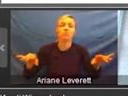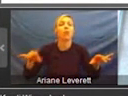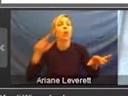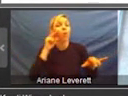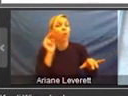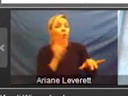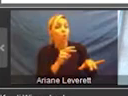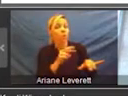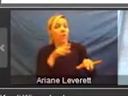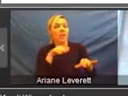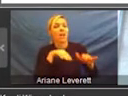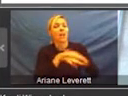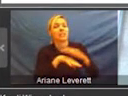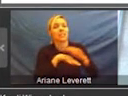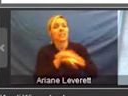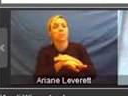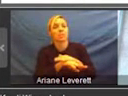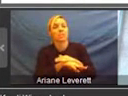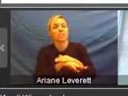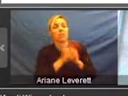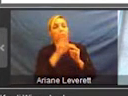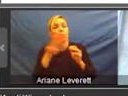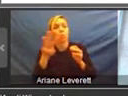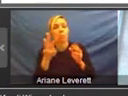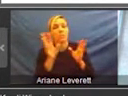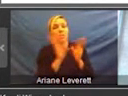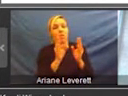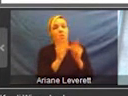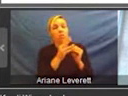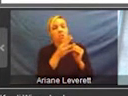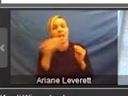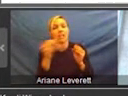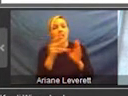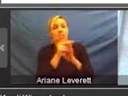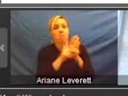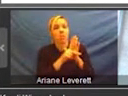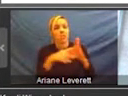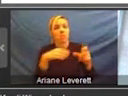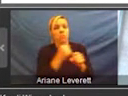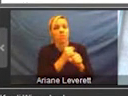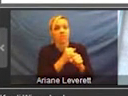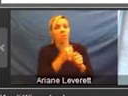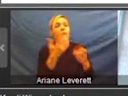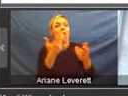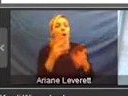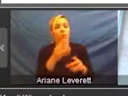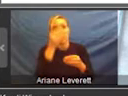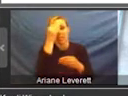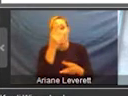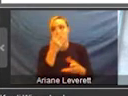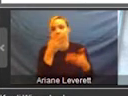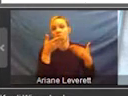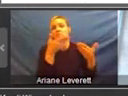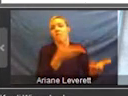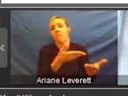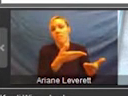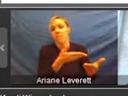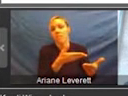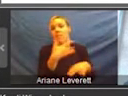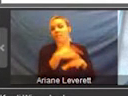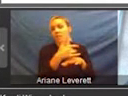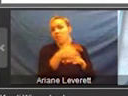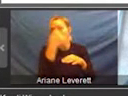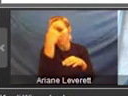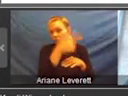brief. And we also have linked all documentation needed for that in the policy brief, which will be made available to you. And